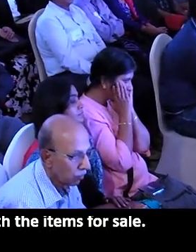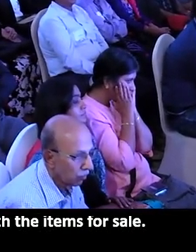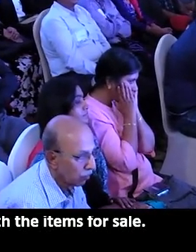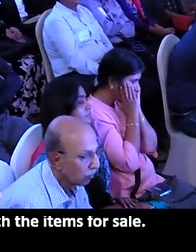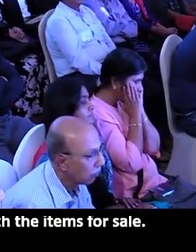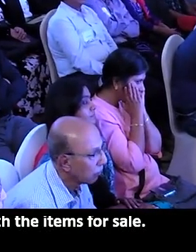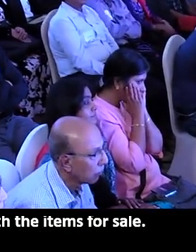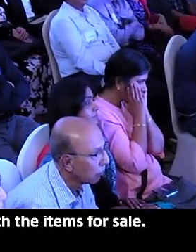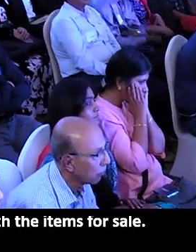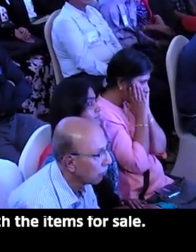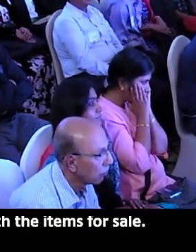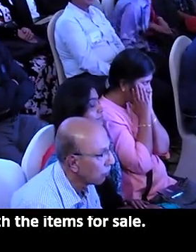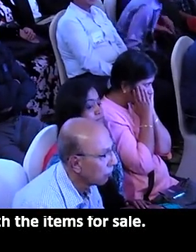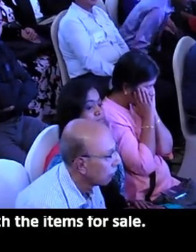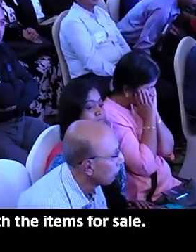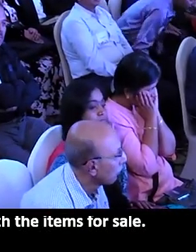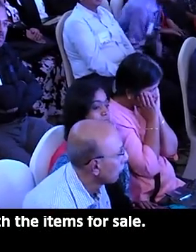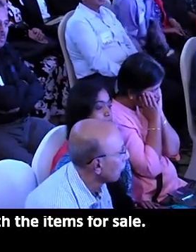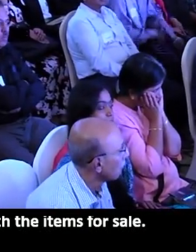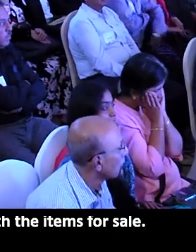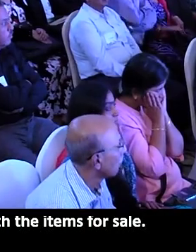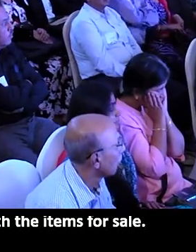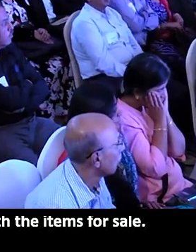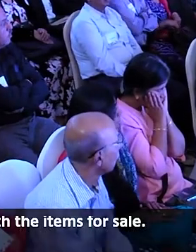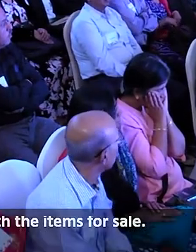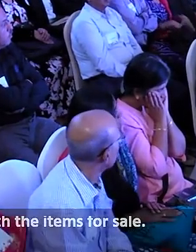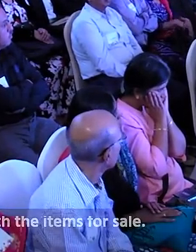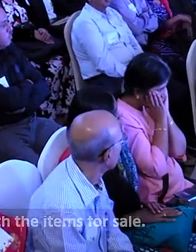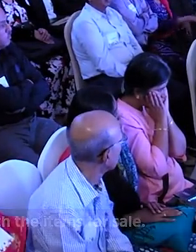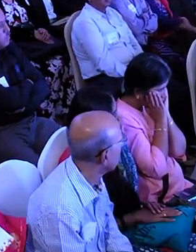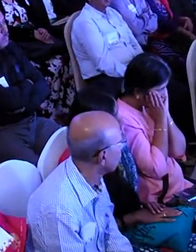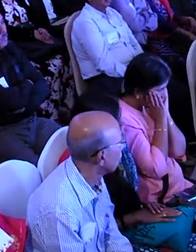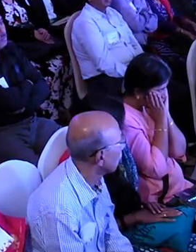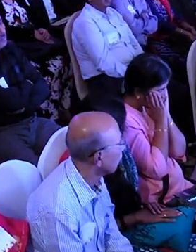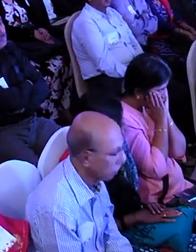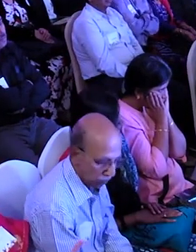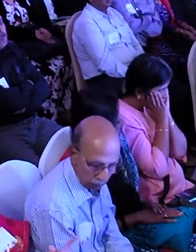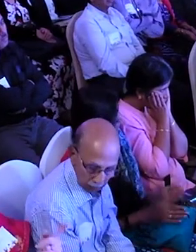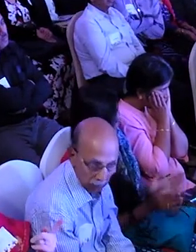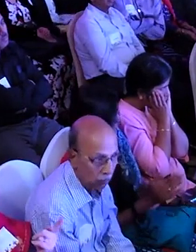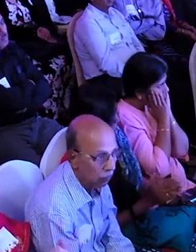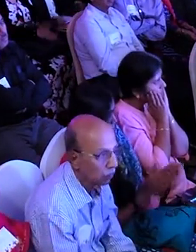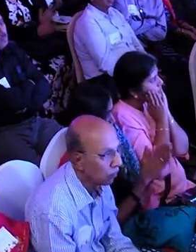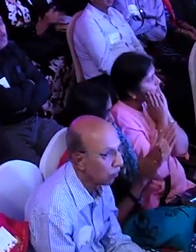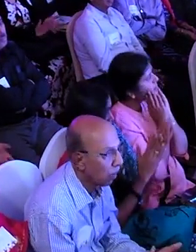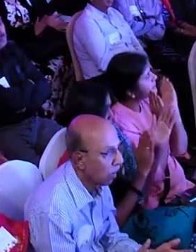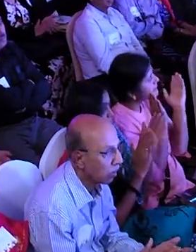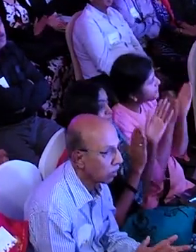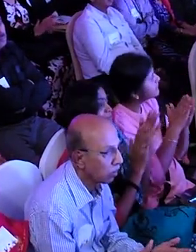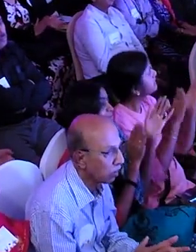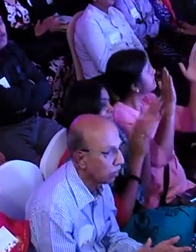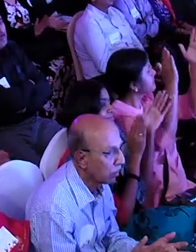showcasing products creatively block printed by young adults with autism. So please give it up for all the participants